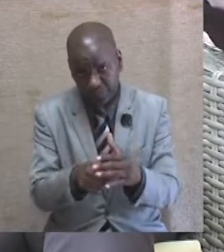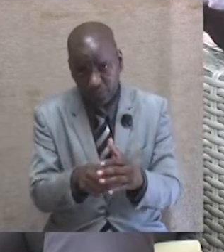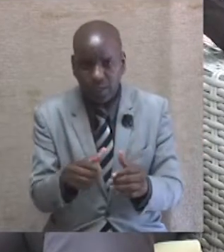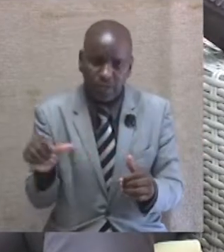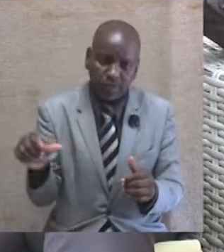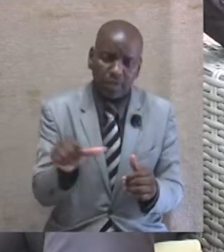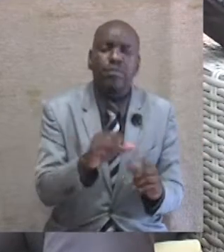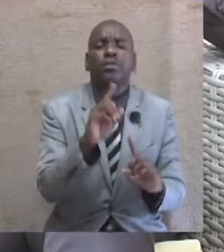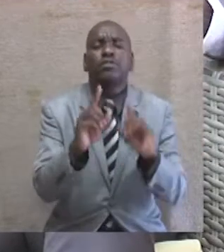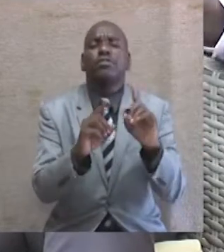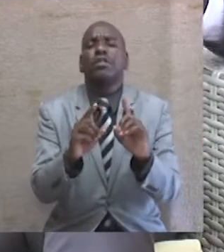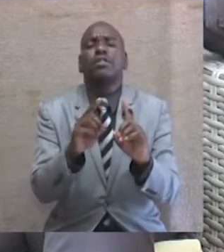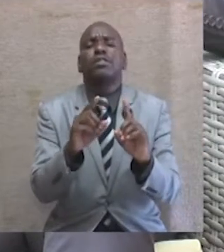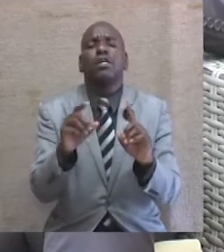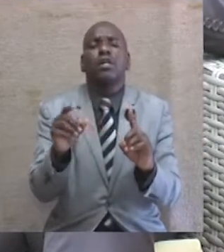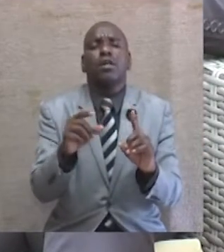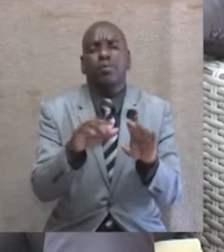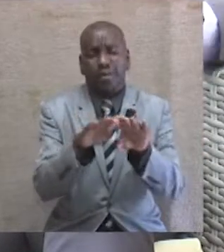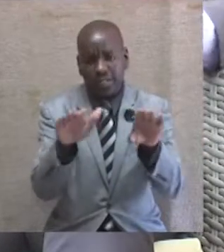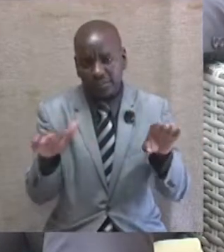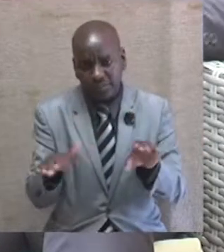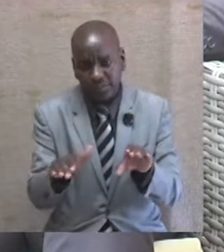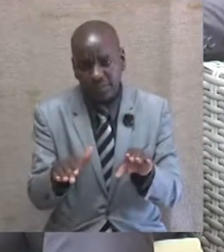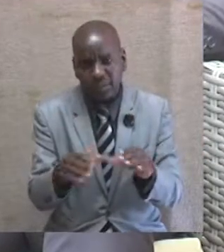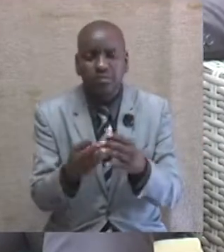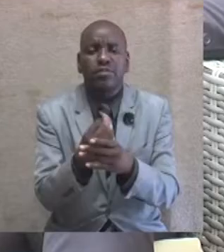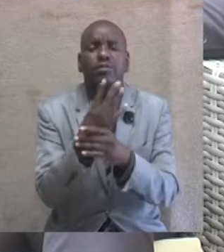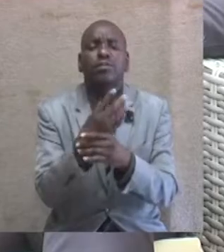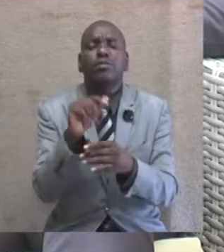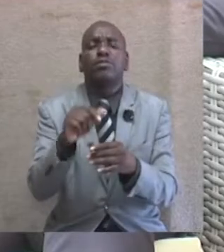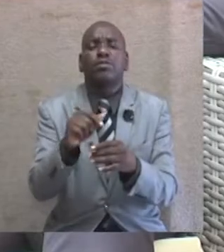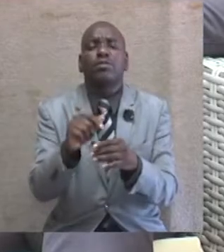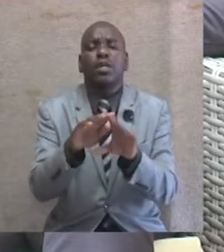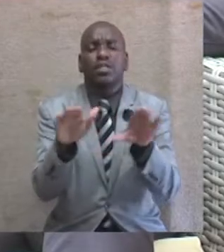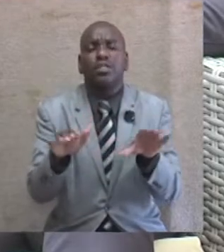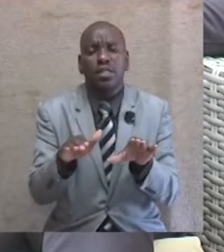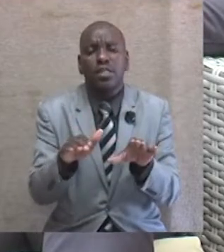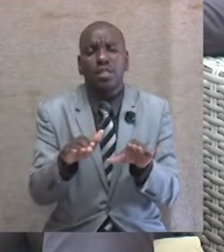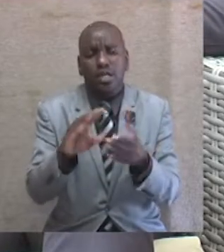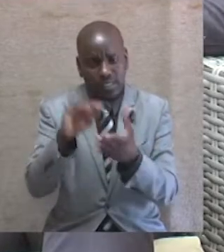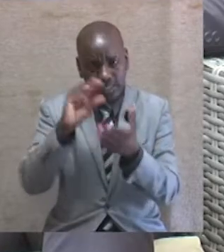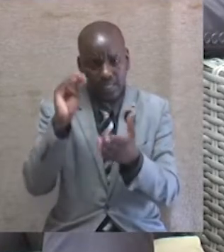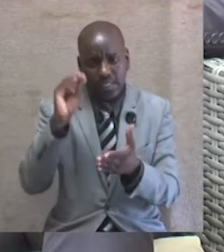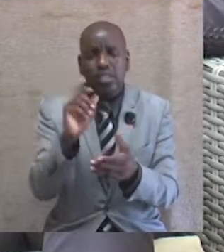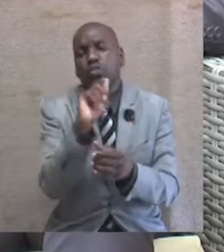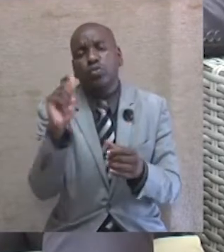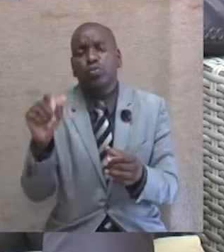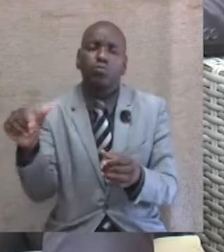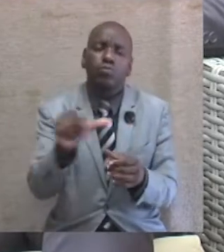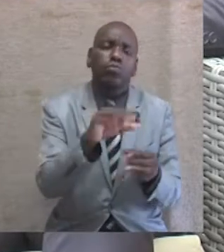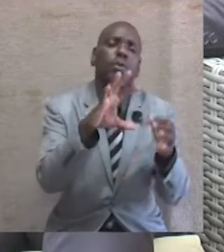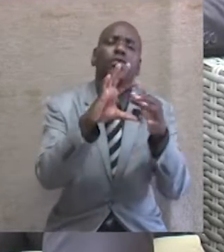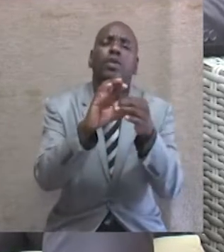So if we are coming from different angles of platforms in terms of development of this as a subject, we need to have our